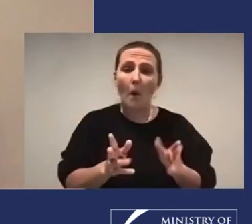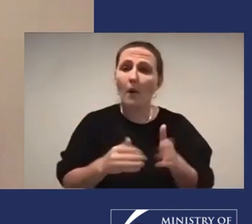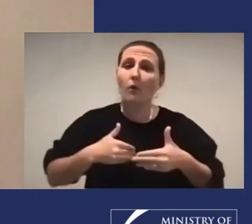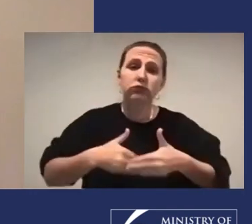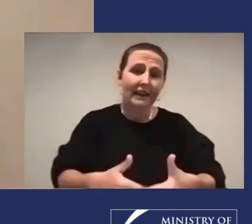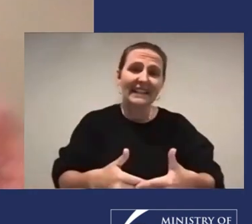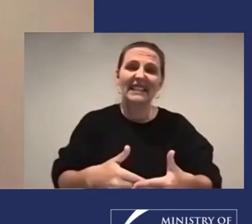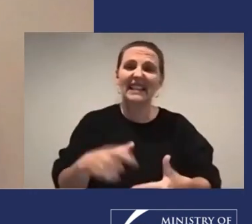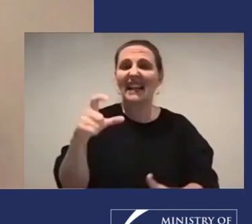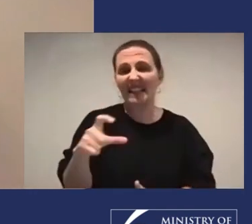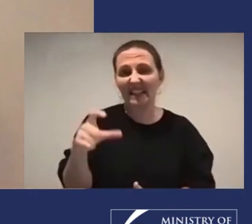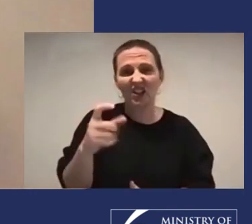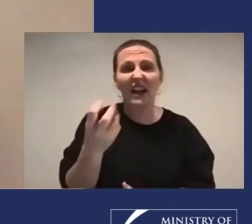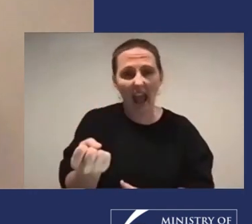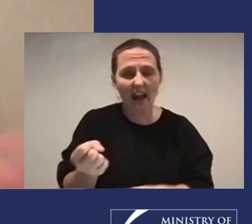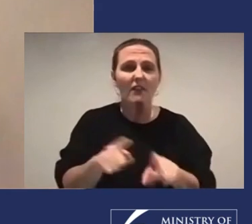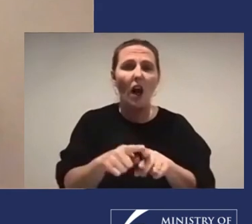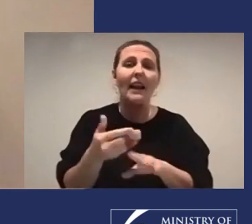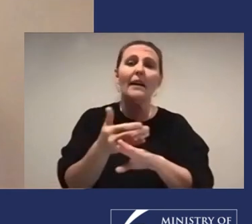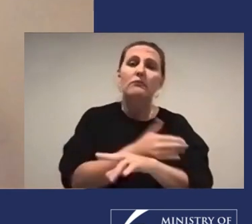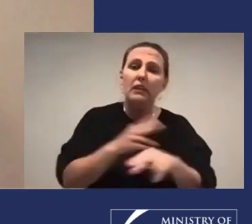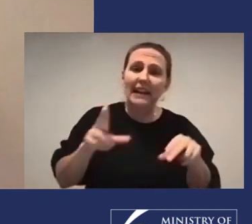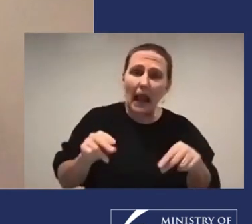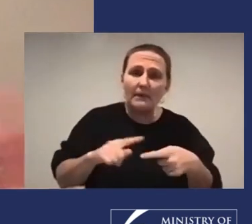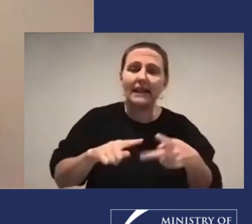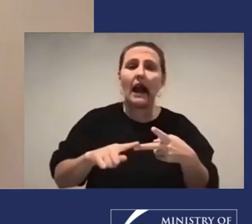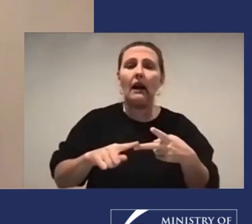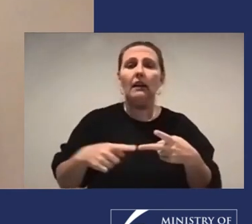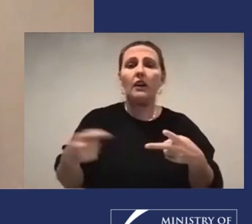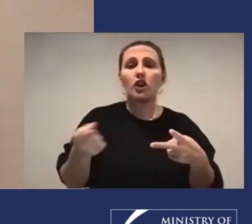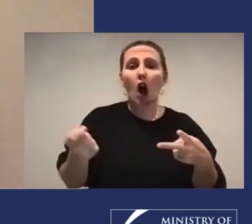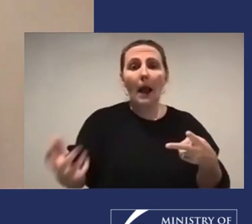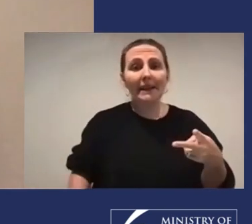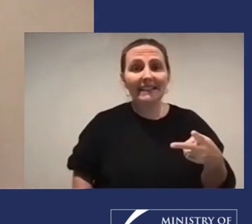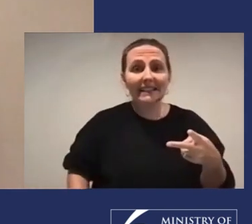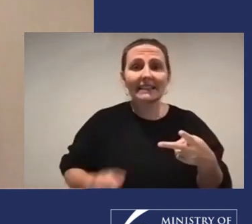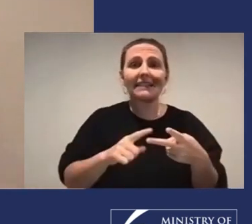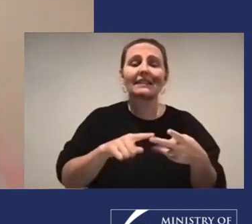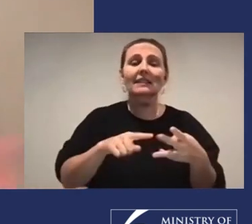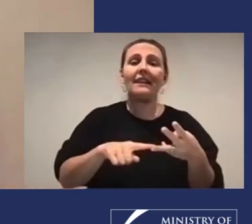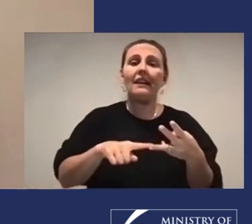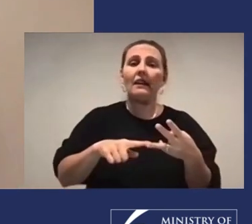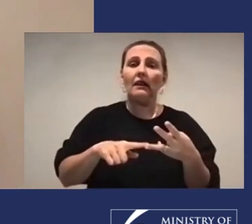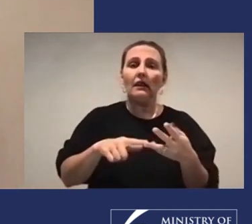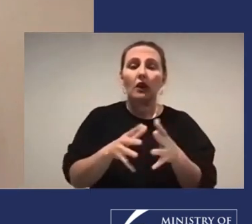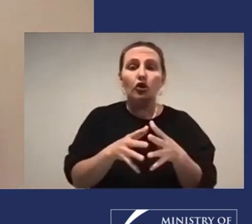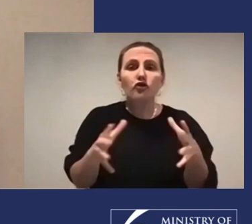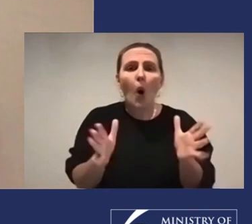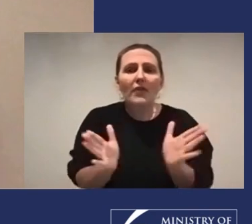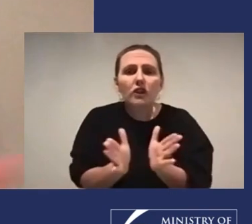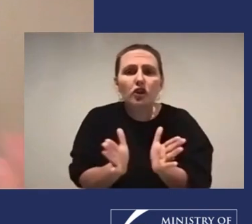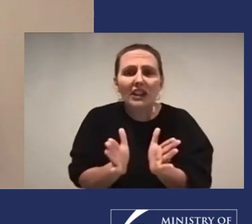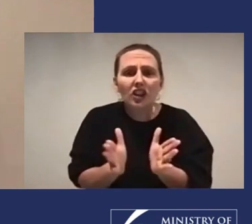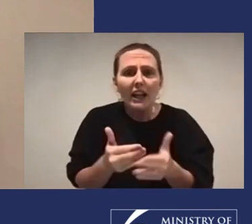as preeclampsia, diabetes, growth restriction in babies who just aren't growing to their full